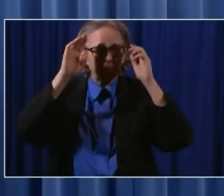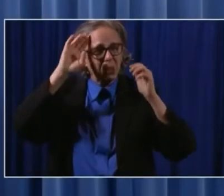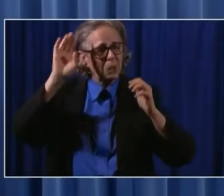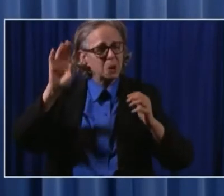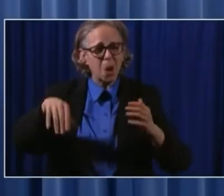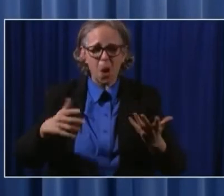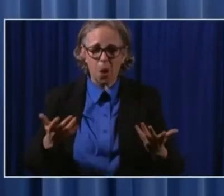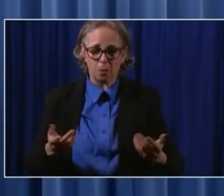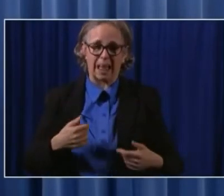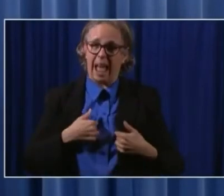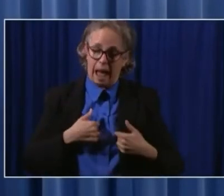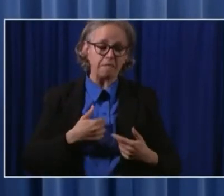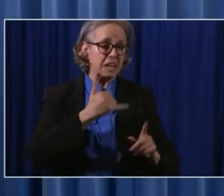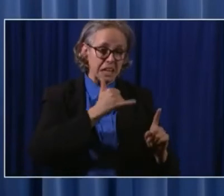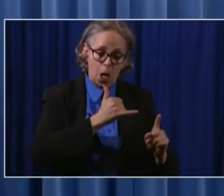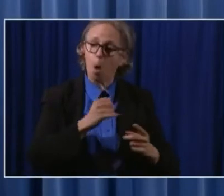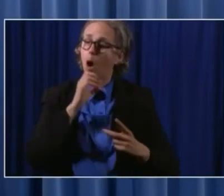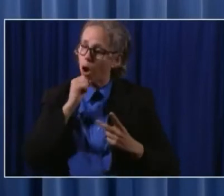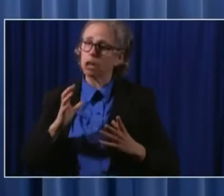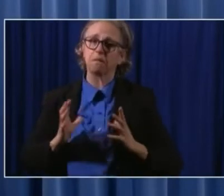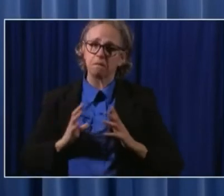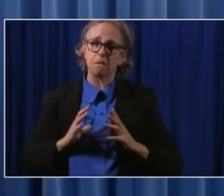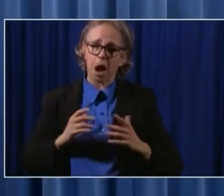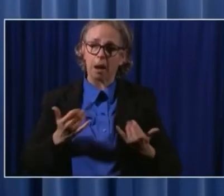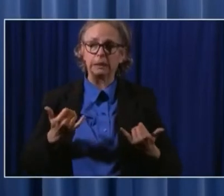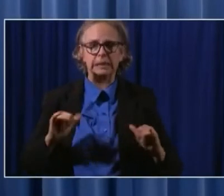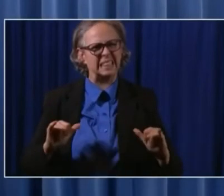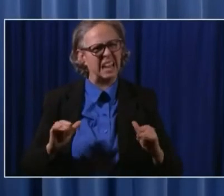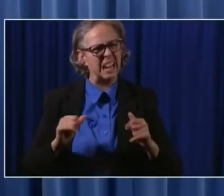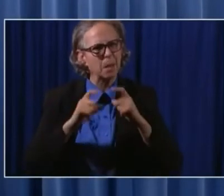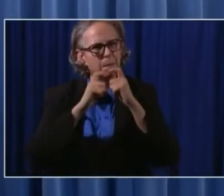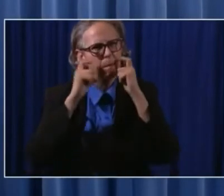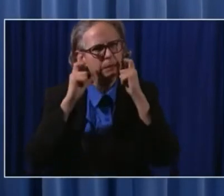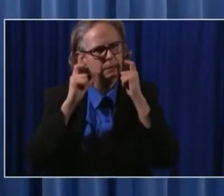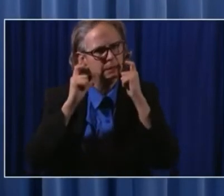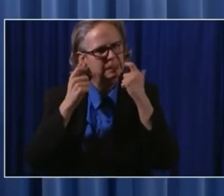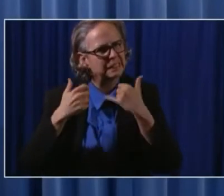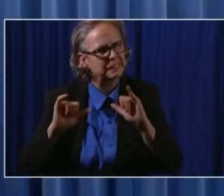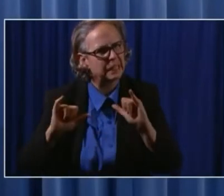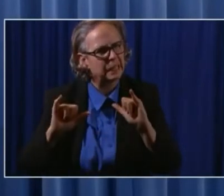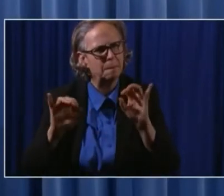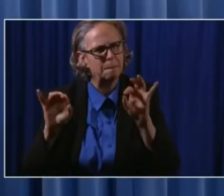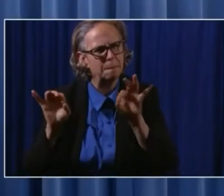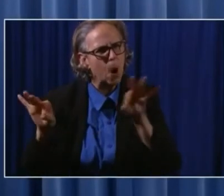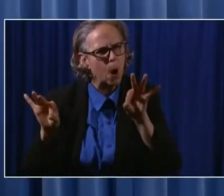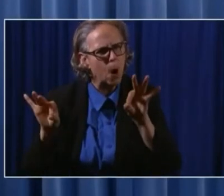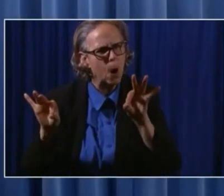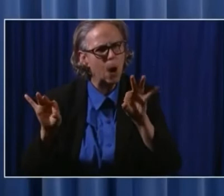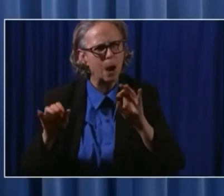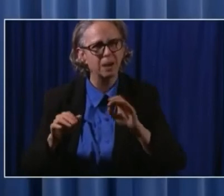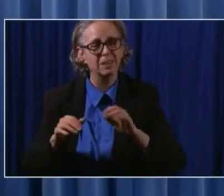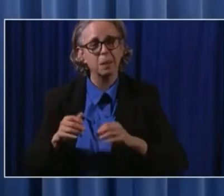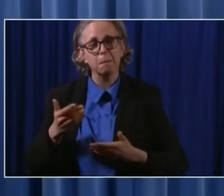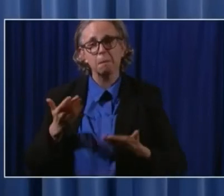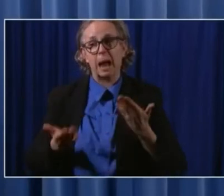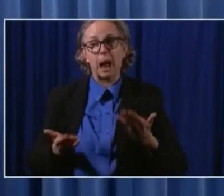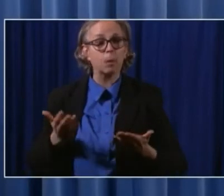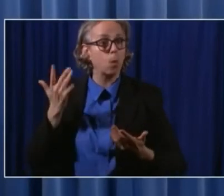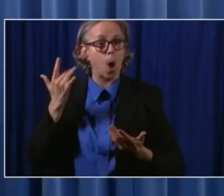counties will in fact make a difference and may help those counties not turn red.